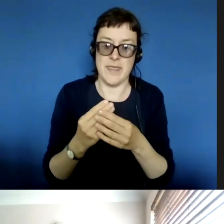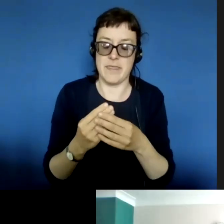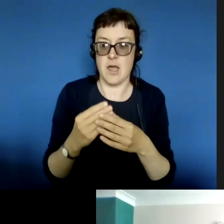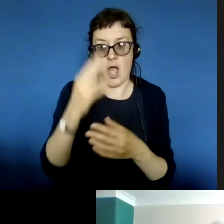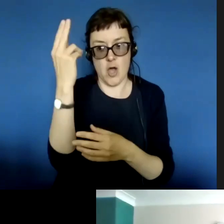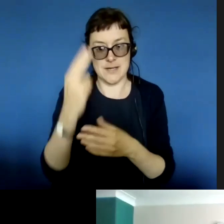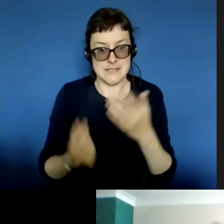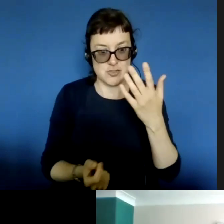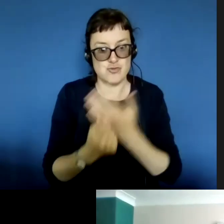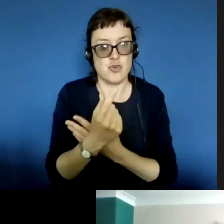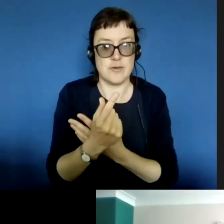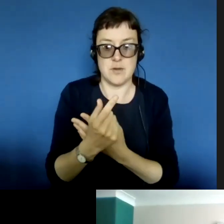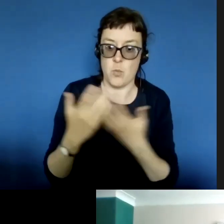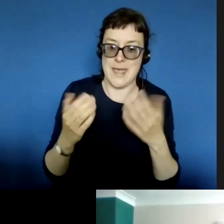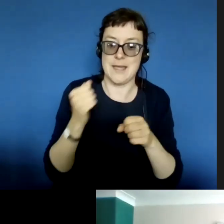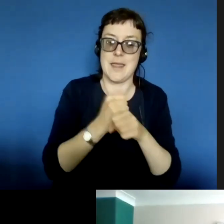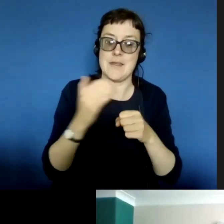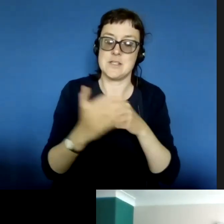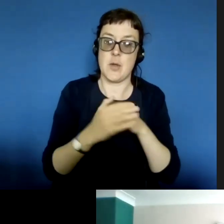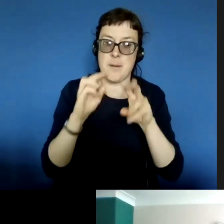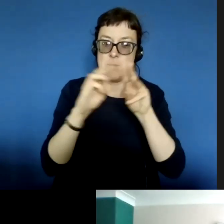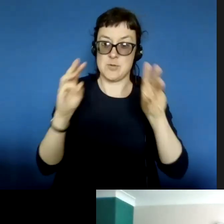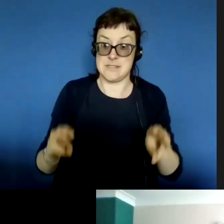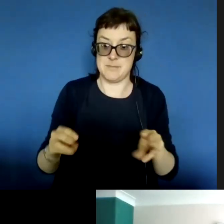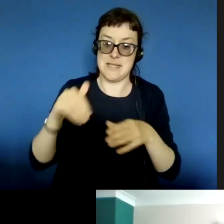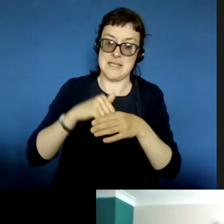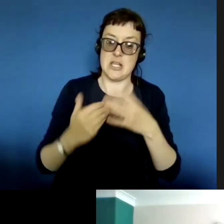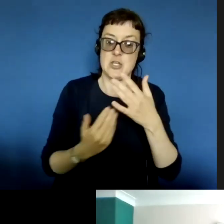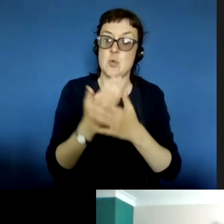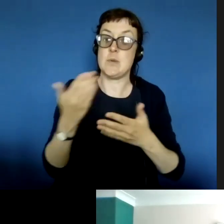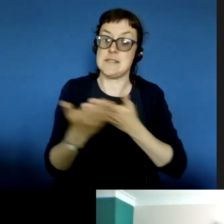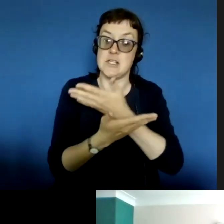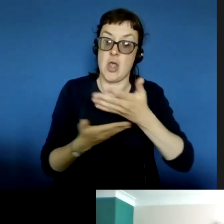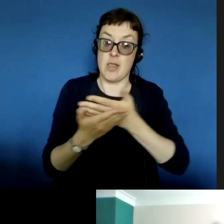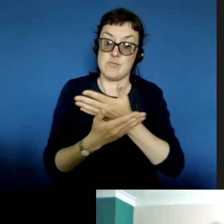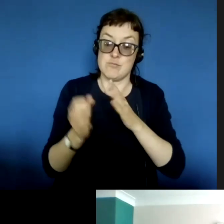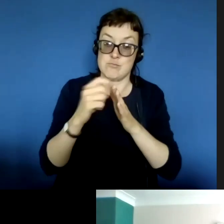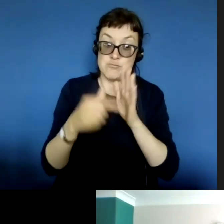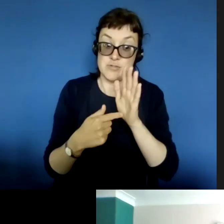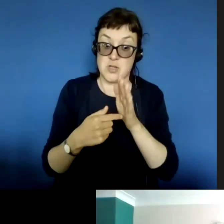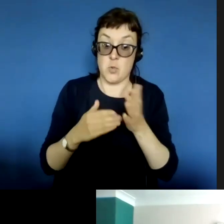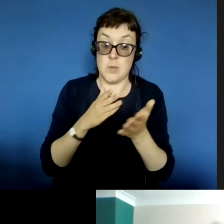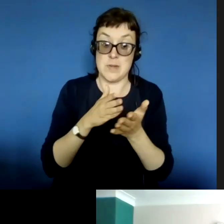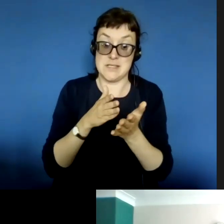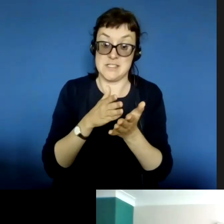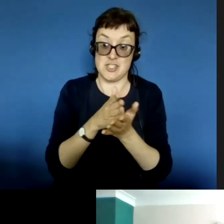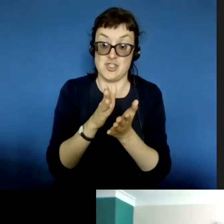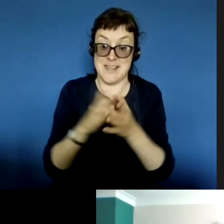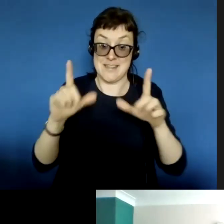Glasgow Museums as part of our New Dialogues project. So Belle, I'll just share my screen.